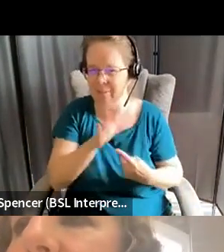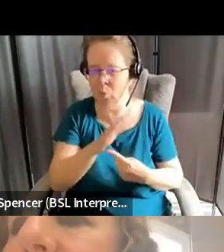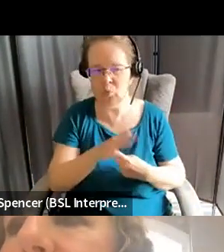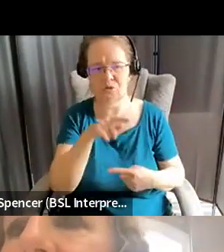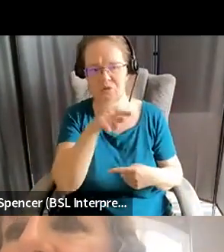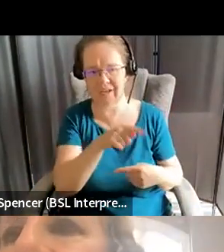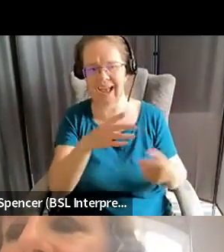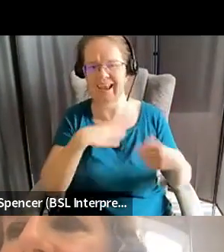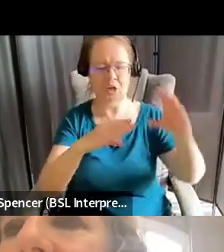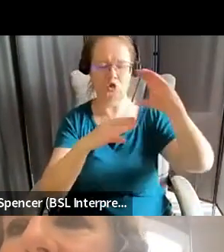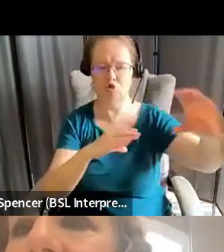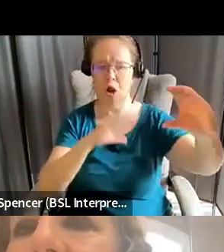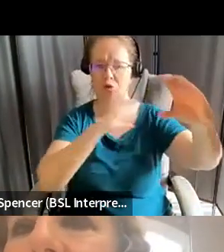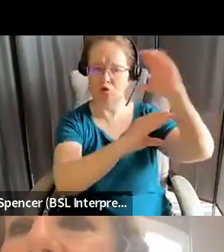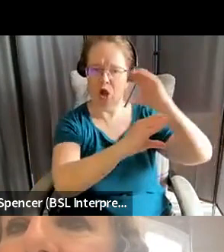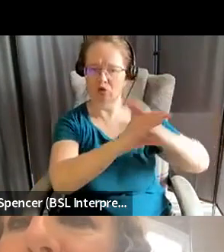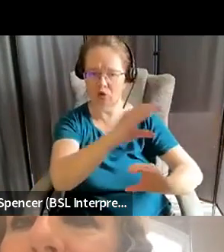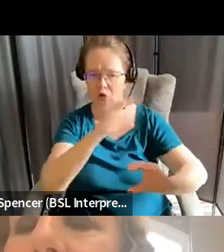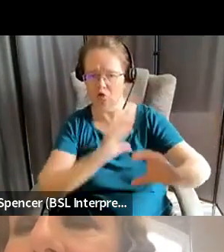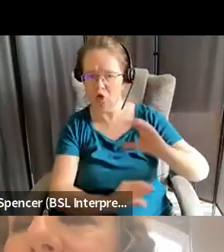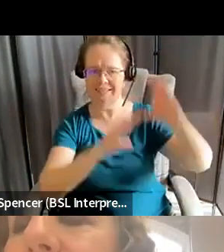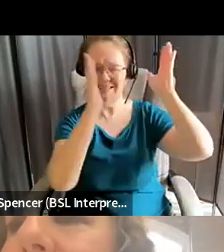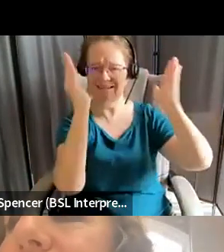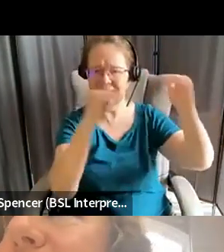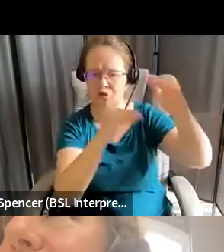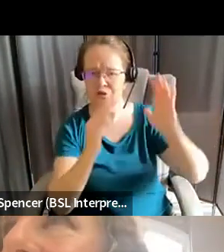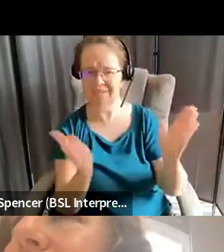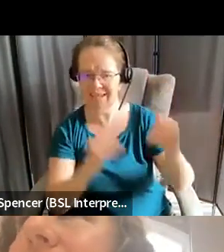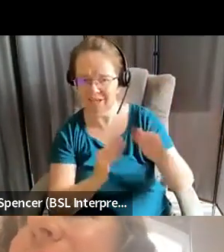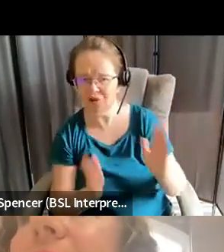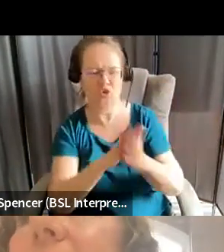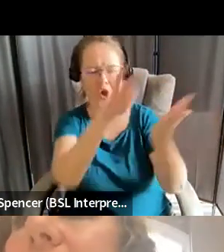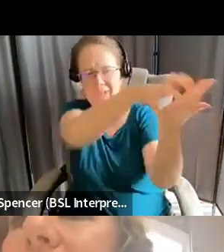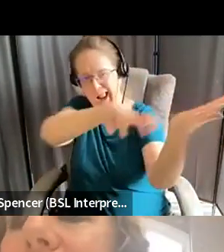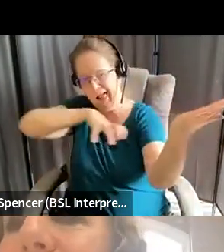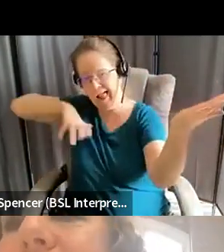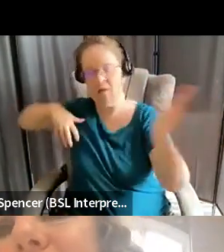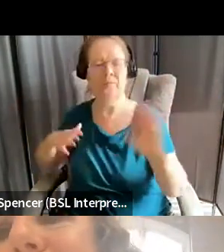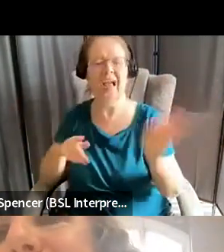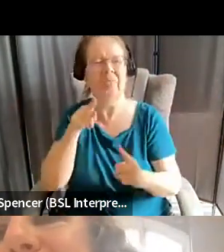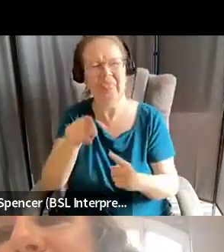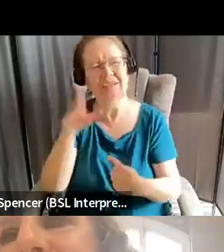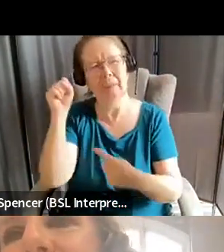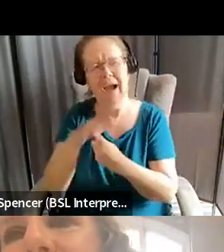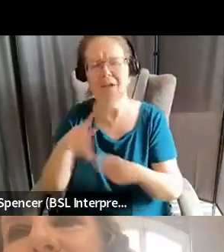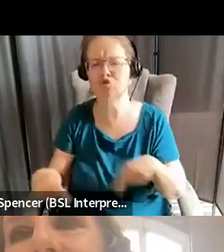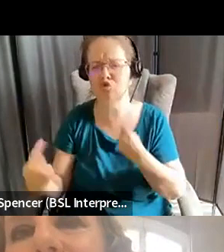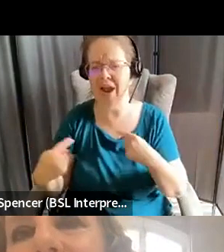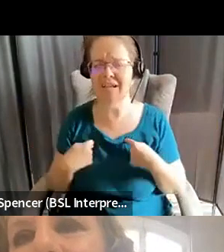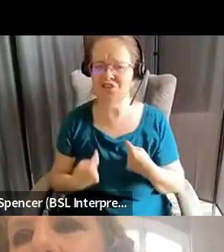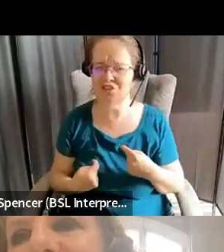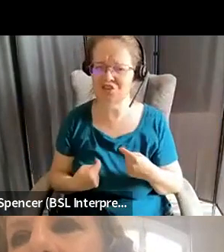in good chunks with good titles and good sections, that really helps. So those are my main challenges. Yeah,